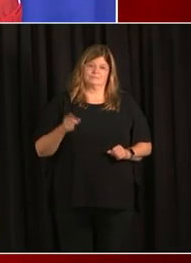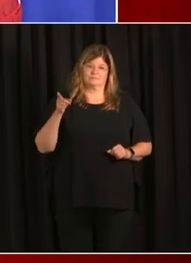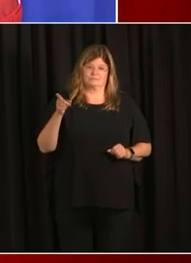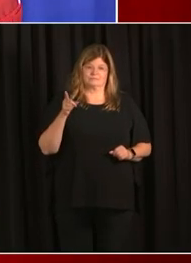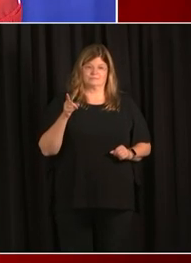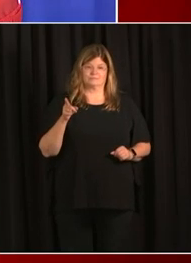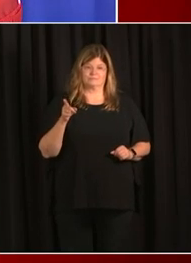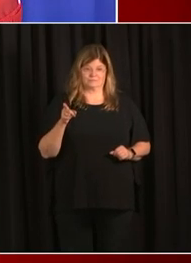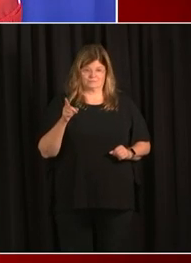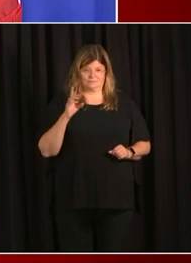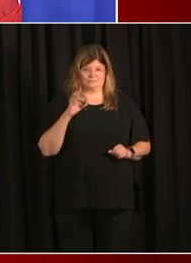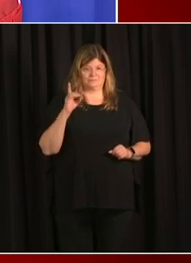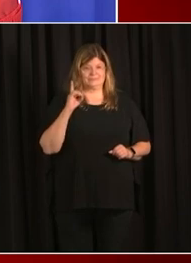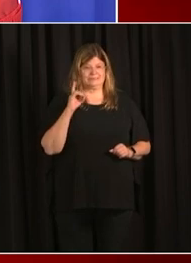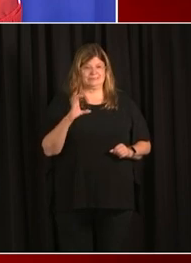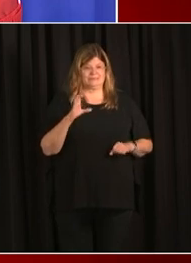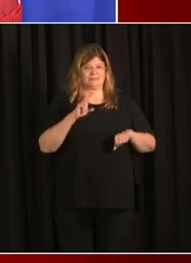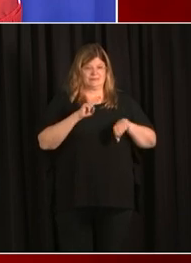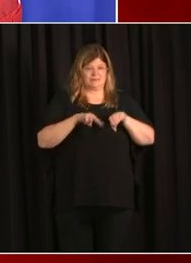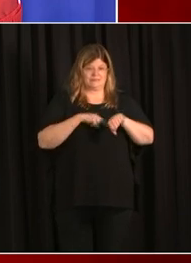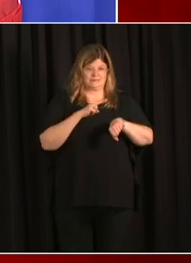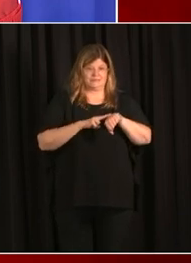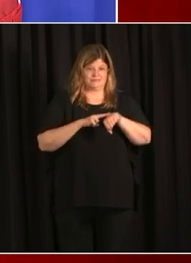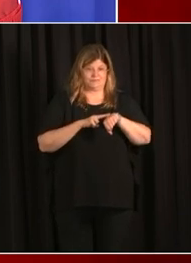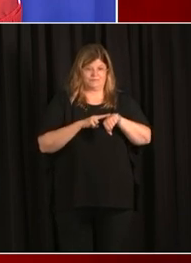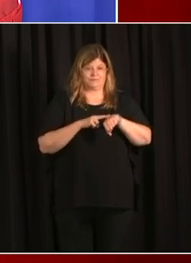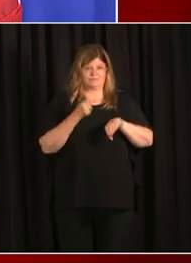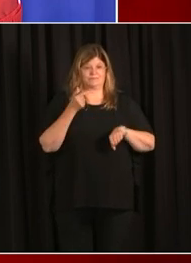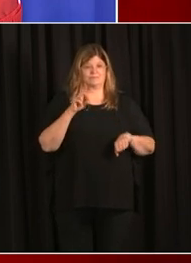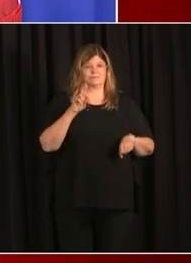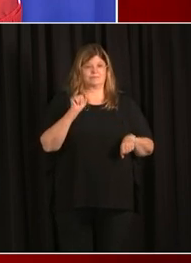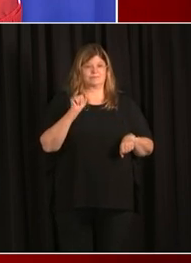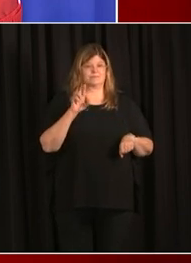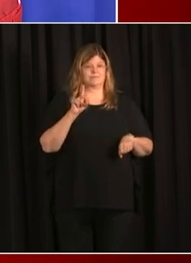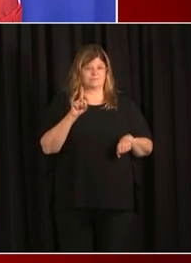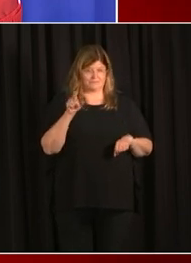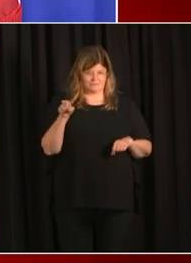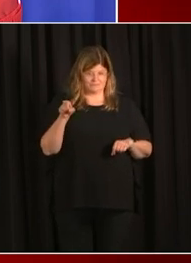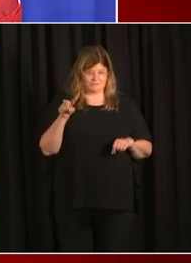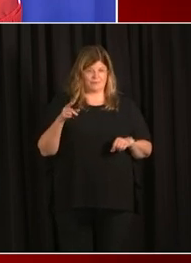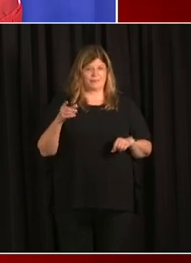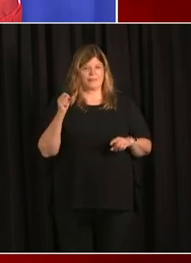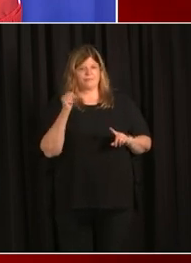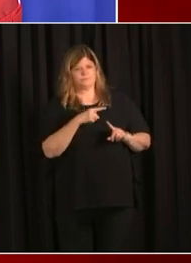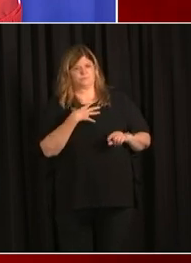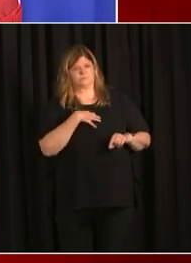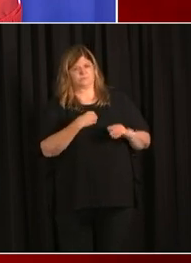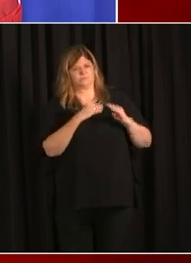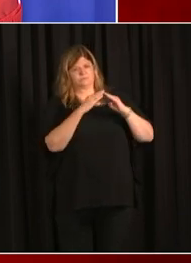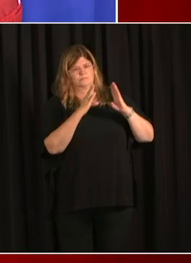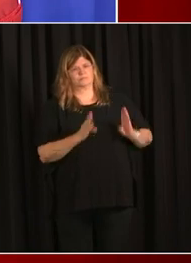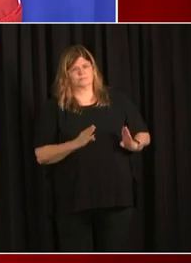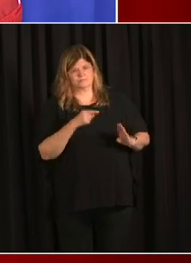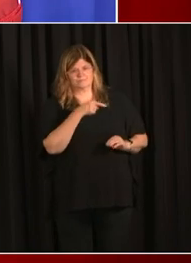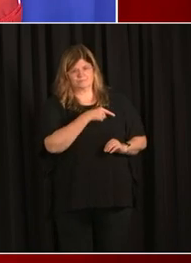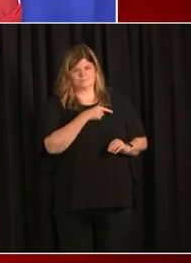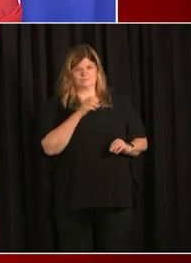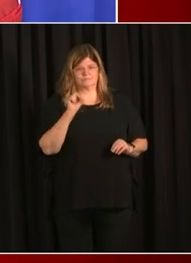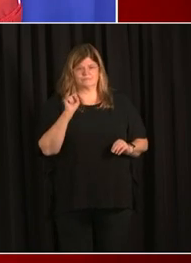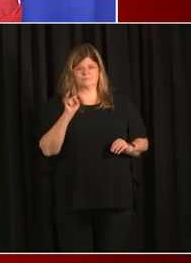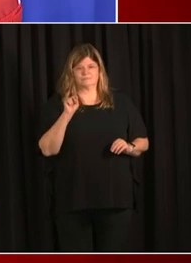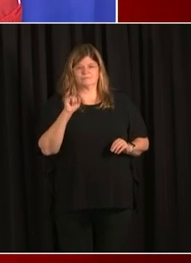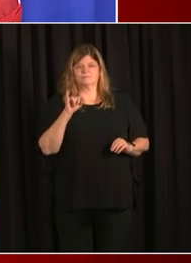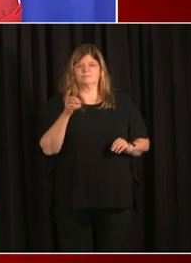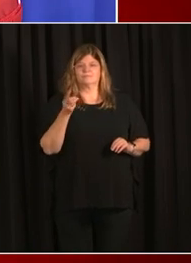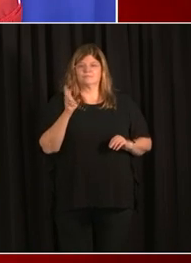was asked prior to the White House event at Lafayette Square in front of St. John's Church about the